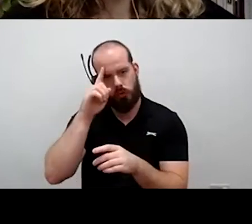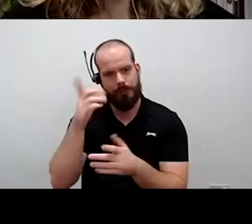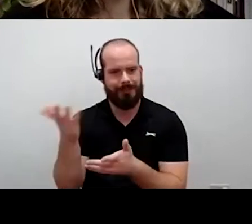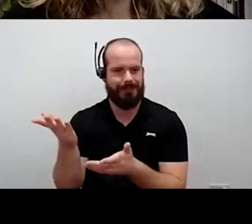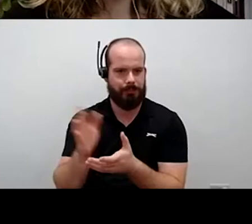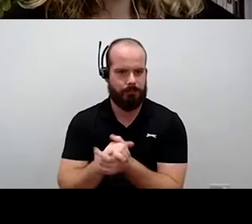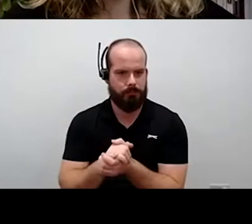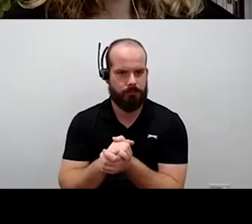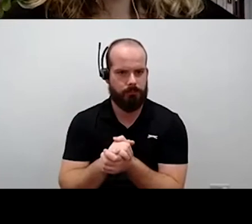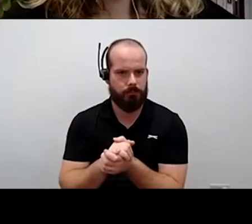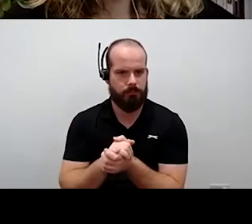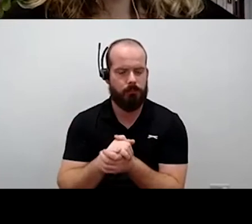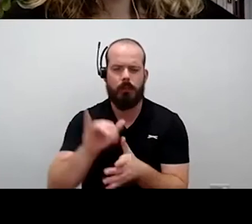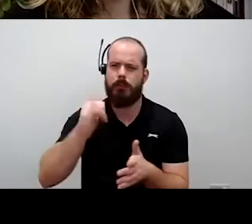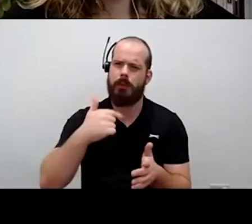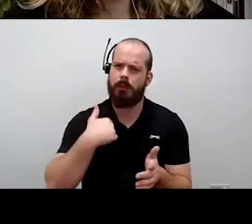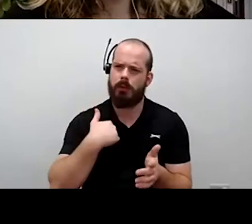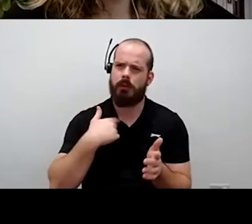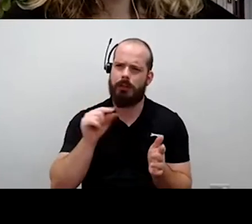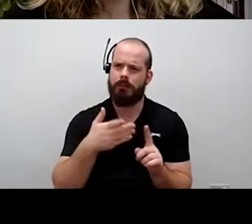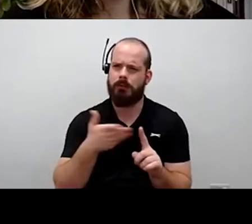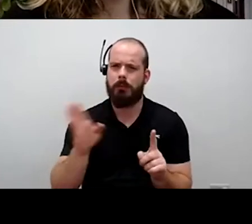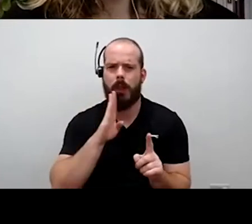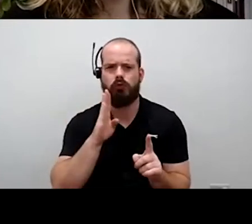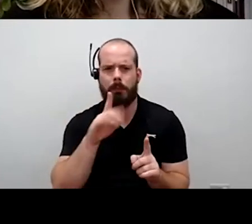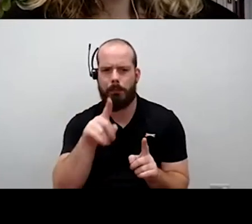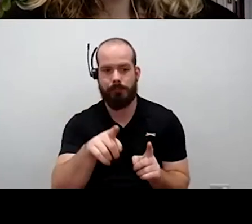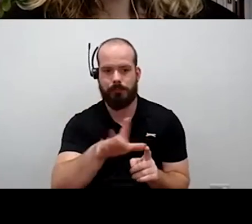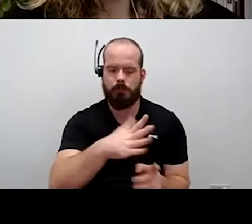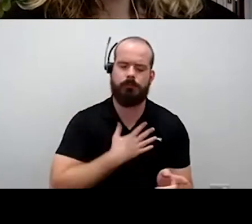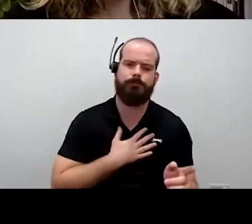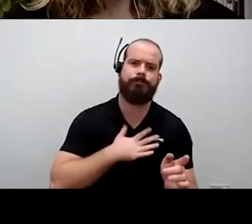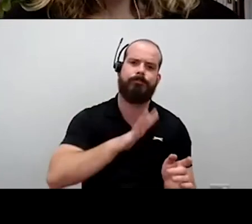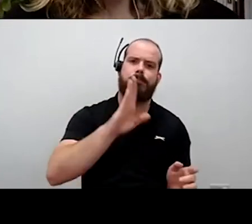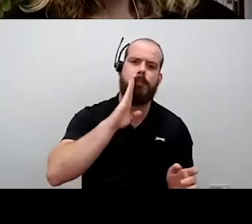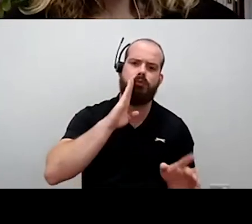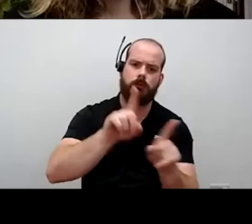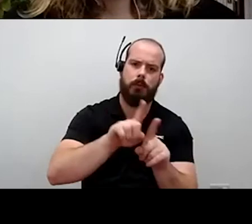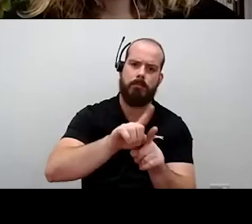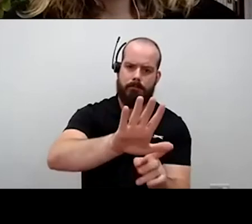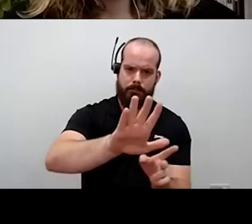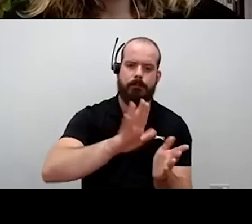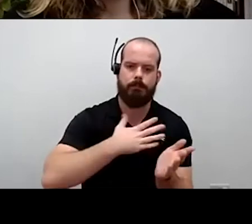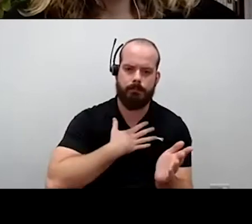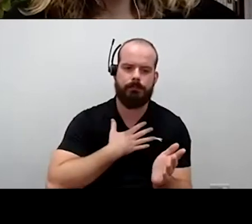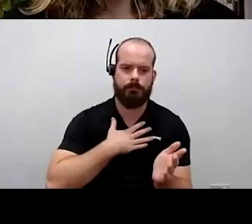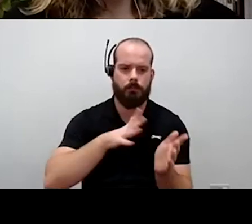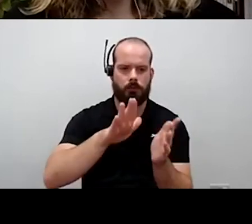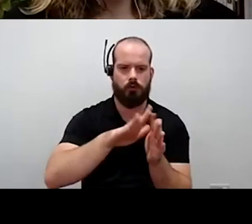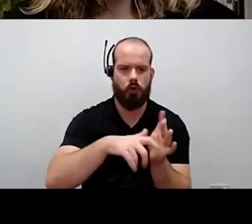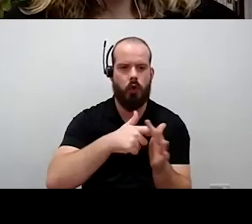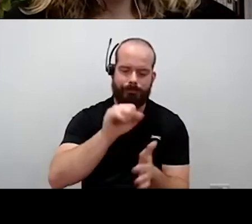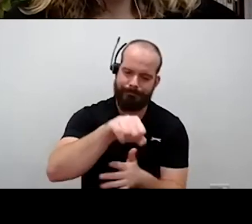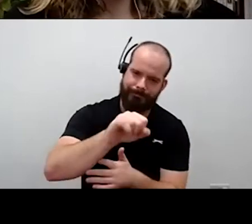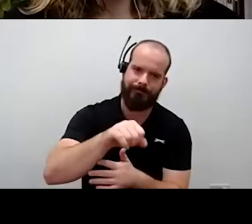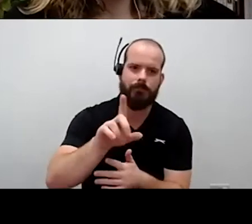Oh, maybe I'm side dodging Belgium. Sorry, I'm side dodging Belgium. Sorry, but I'm on